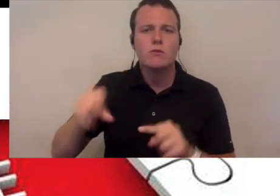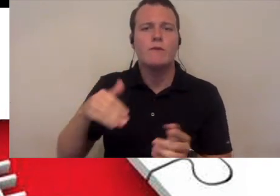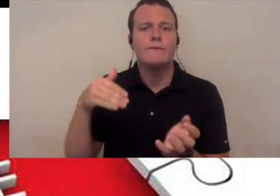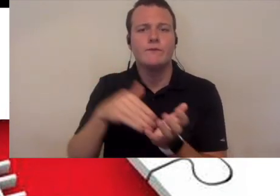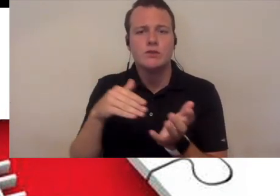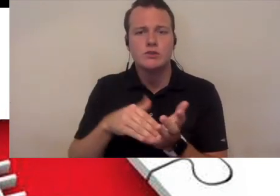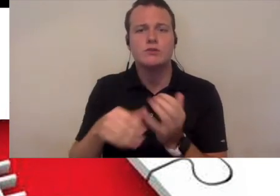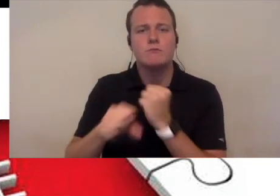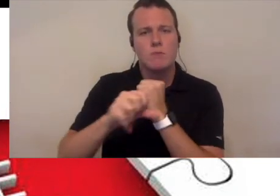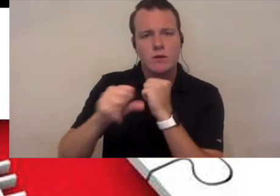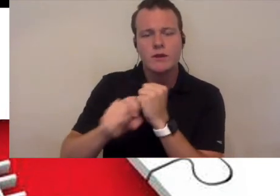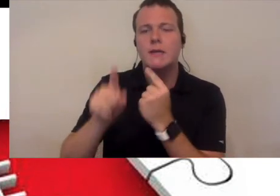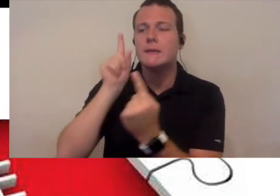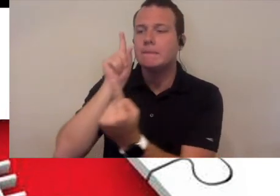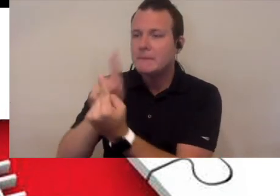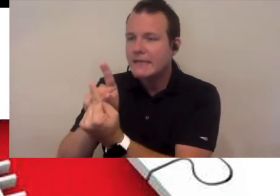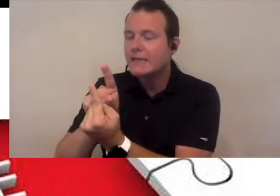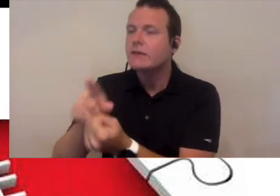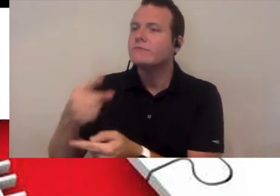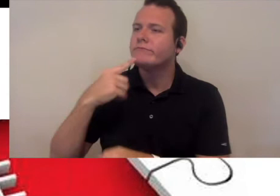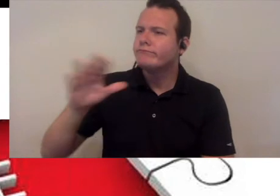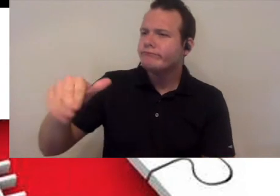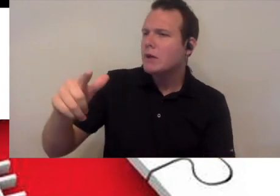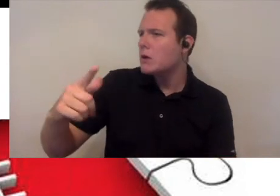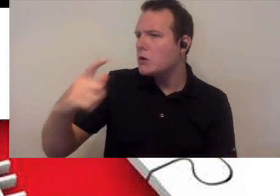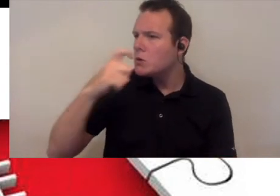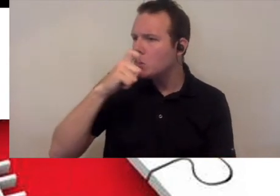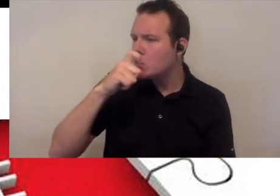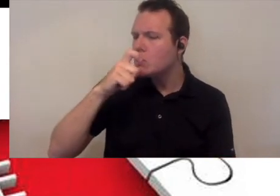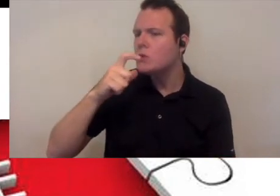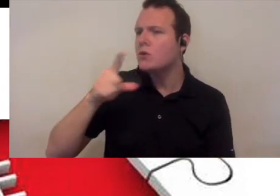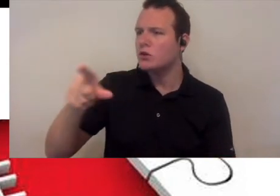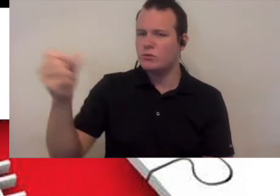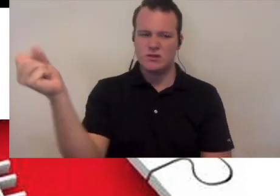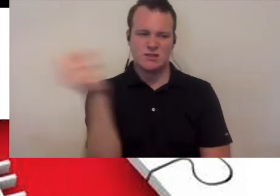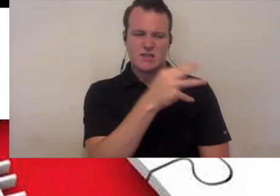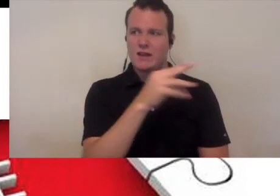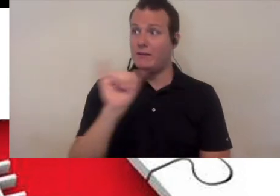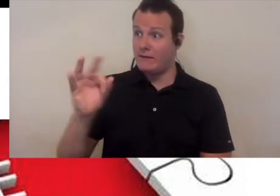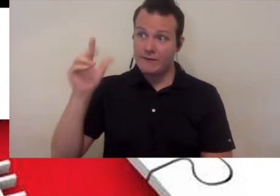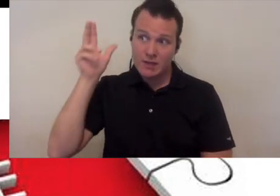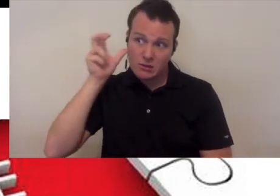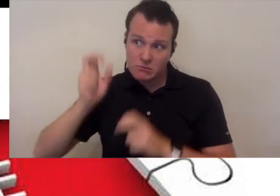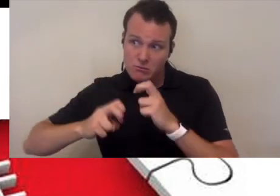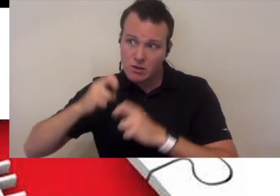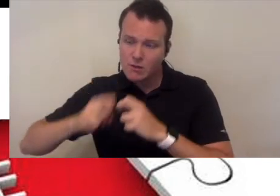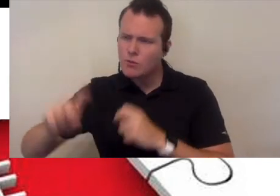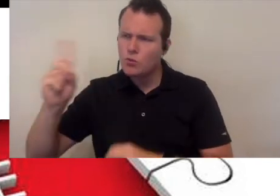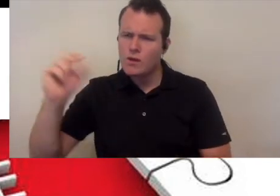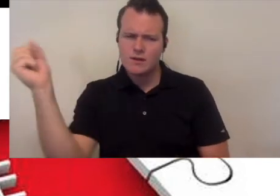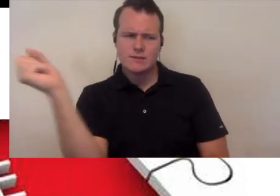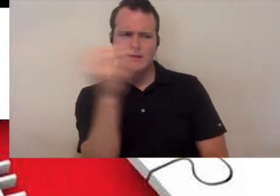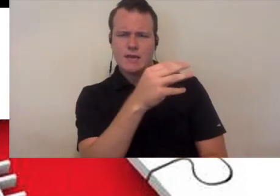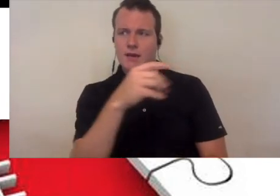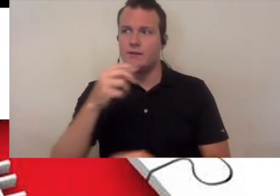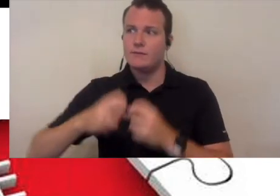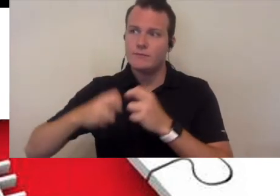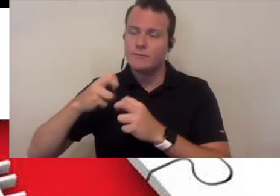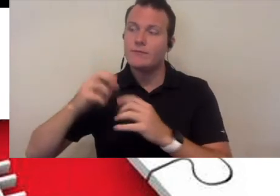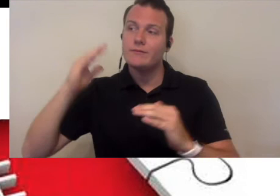know, today, who do you send your patients that have hearing problems or balance issues?